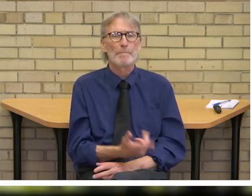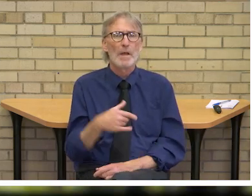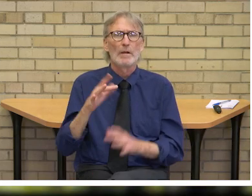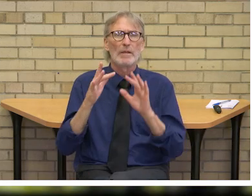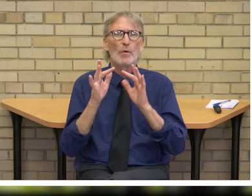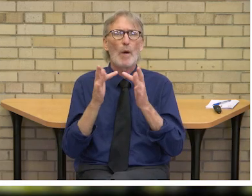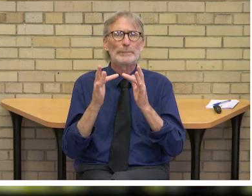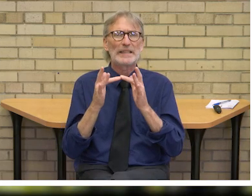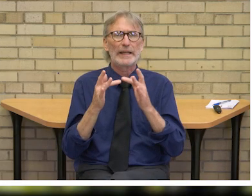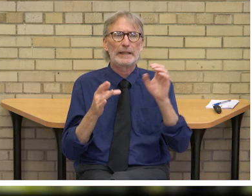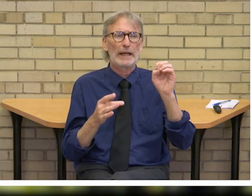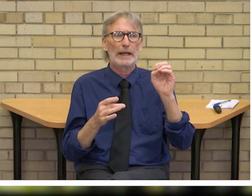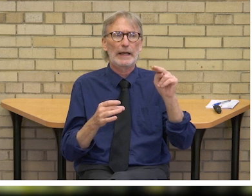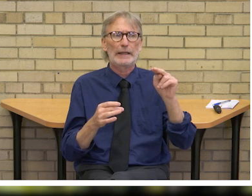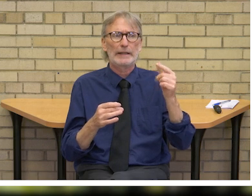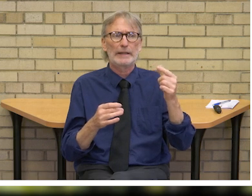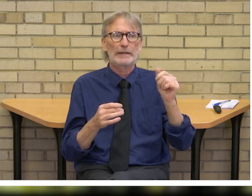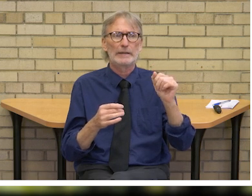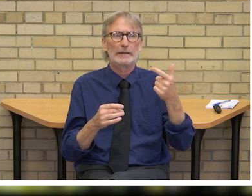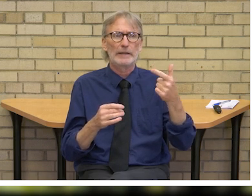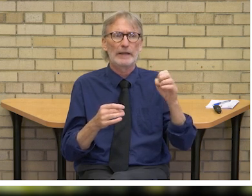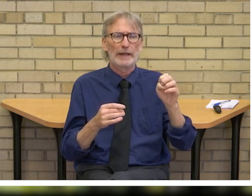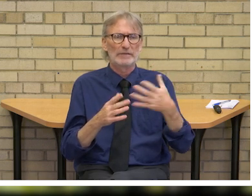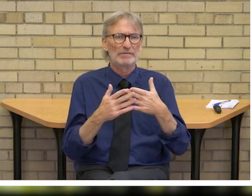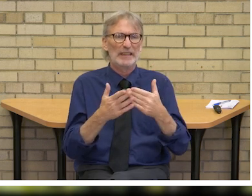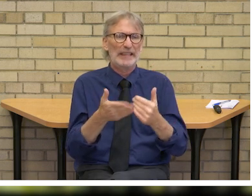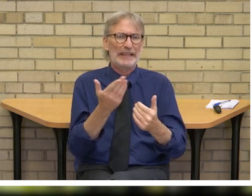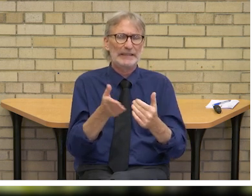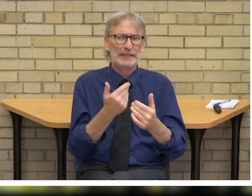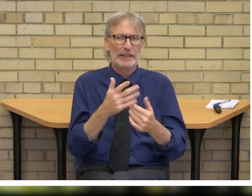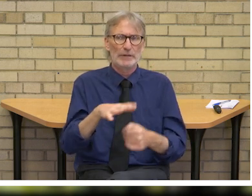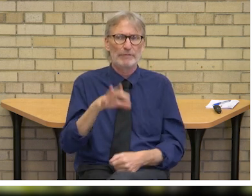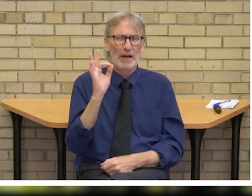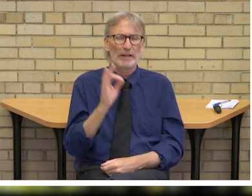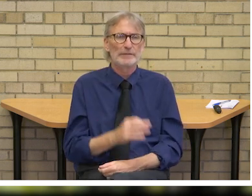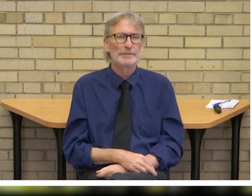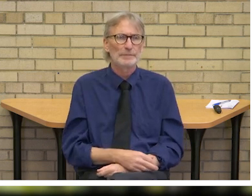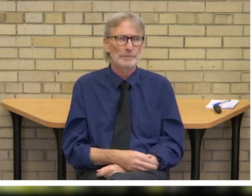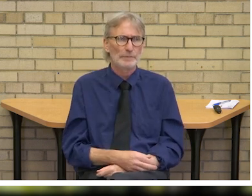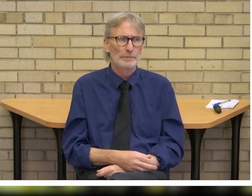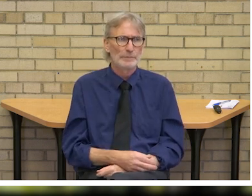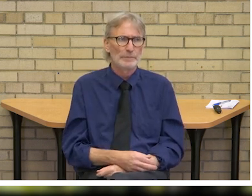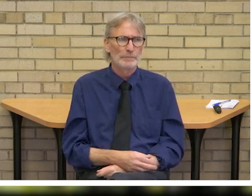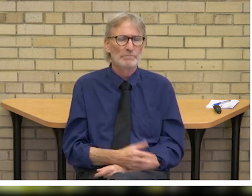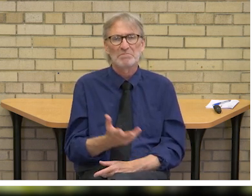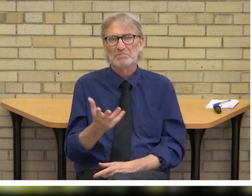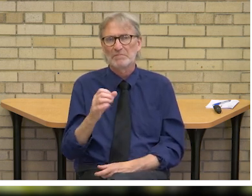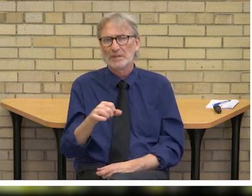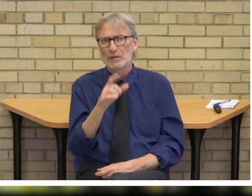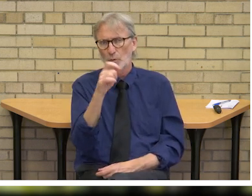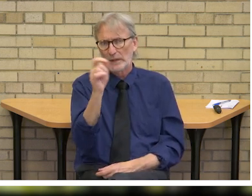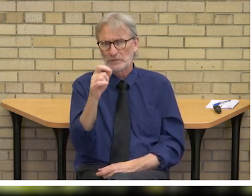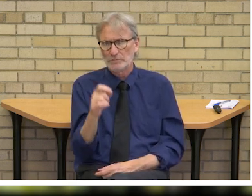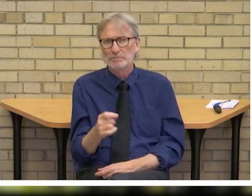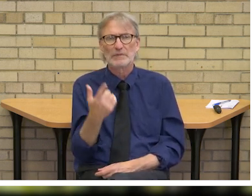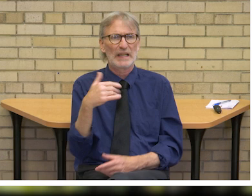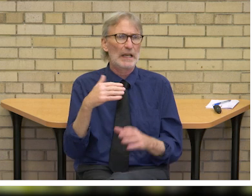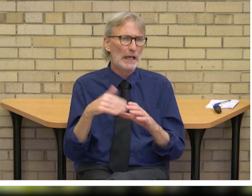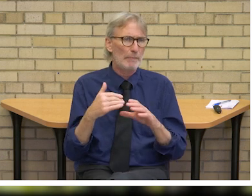easy to find. Also, if you just Google Charles Anderson, Engage PGH, there's still a question box on there. You can email